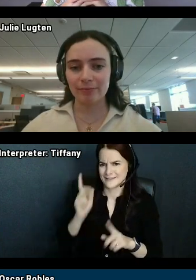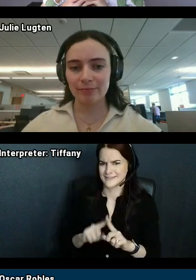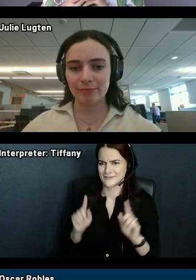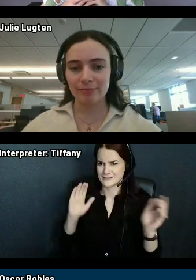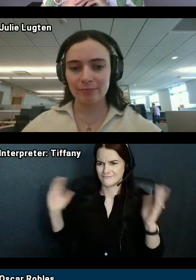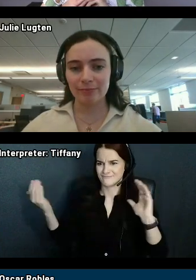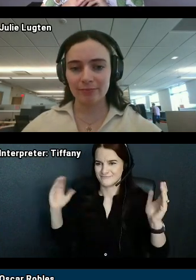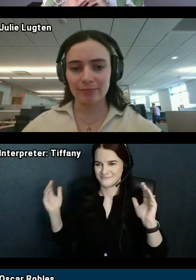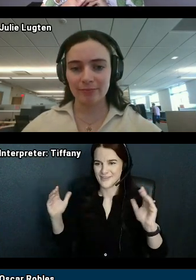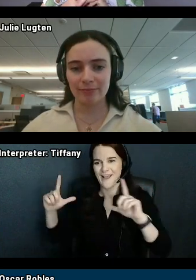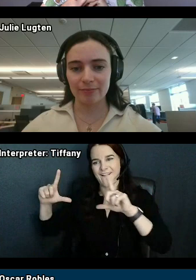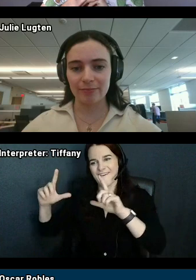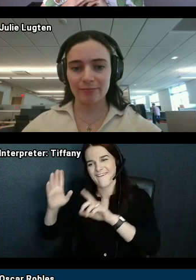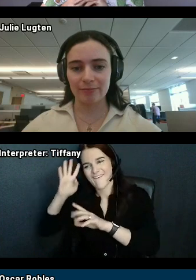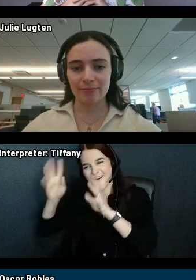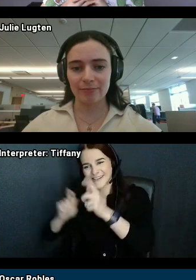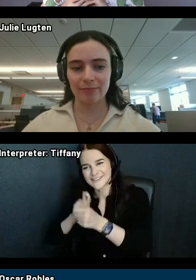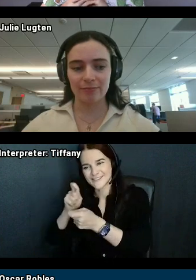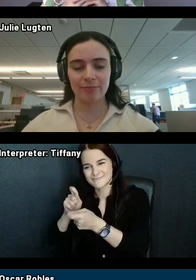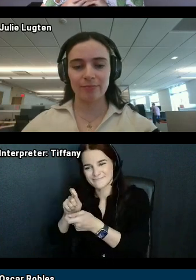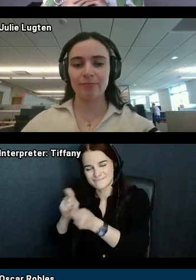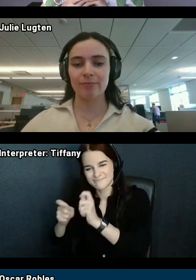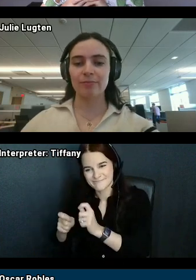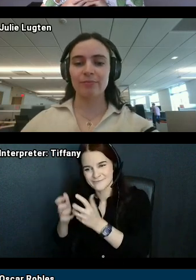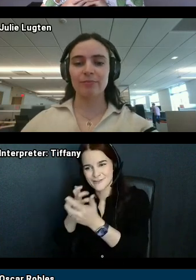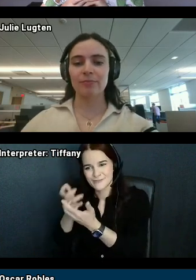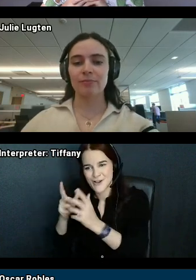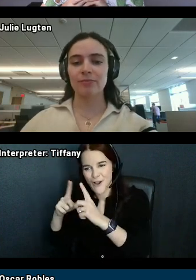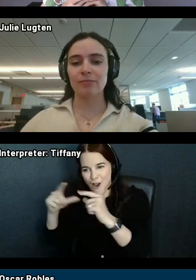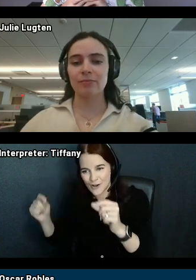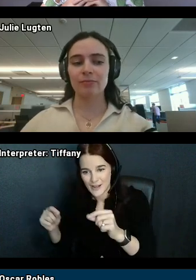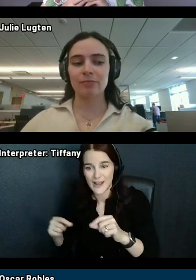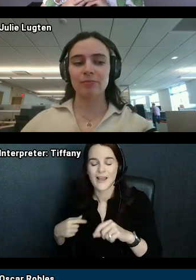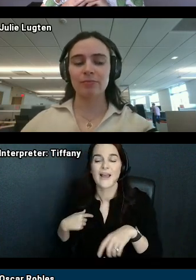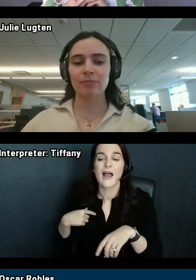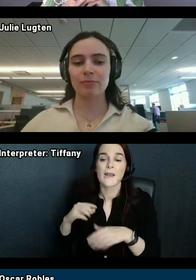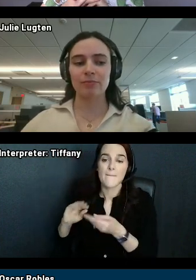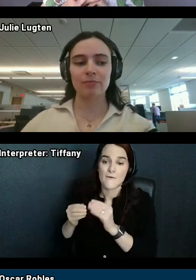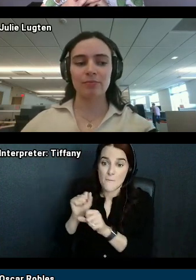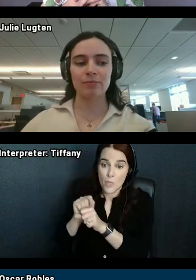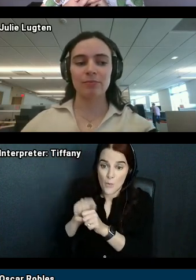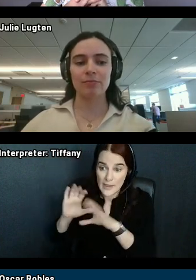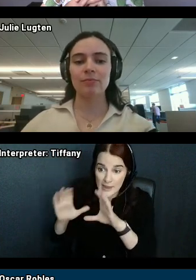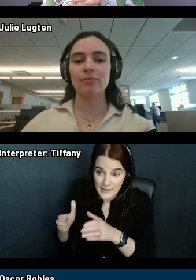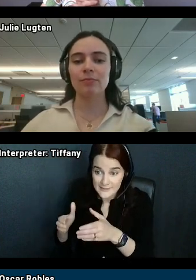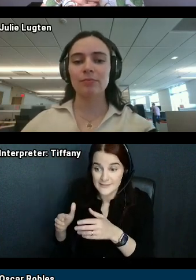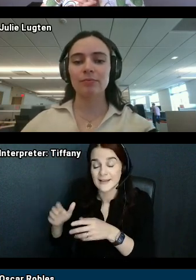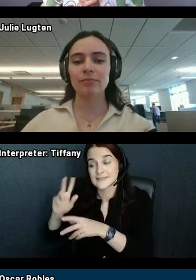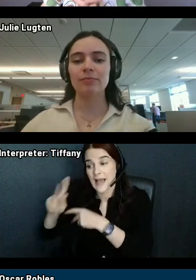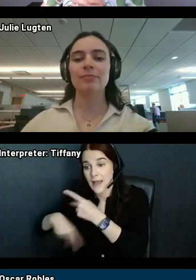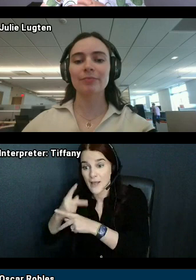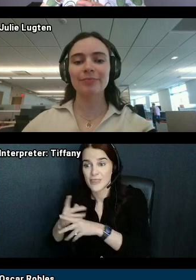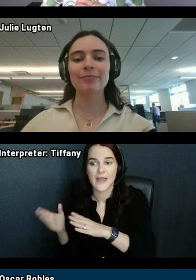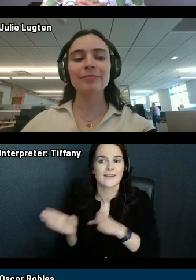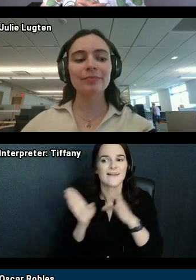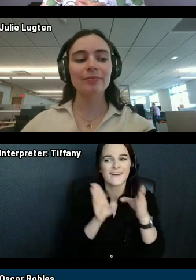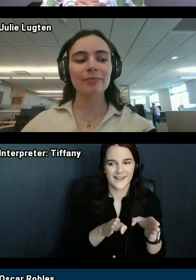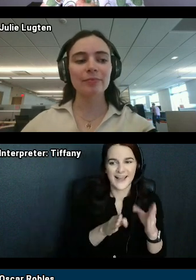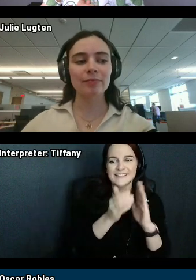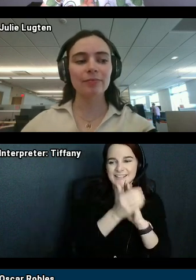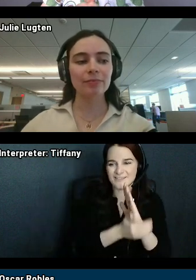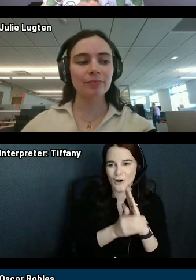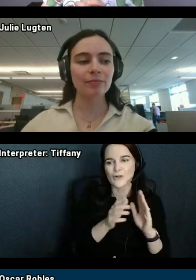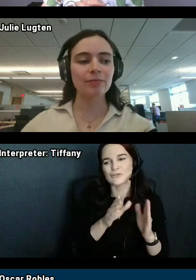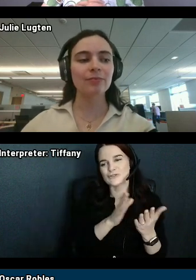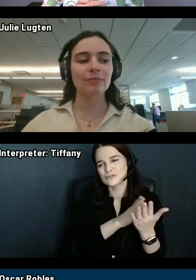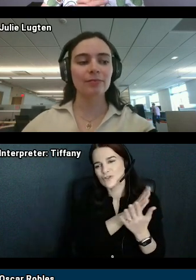custom card showing number of employees and type. And then here's the default one that's showing domain and phone. So that's one way that we